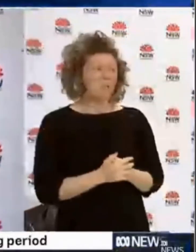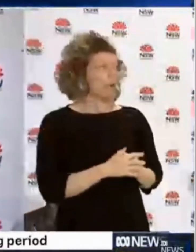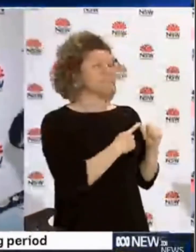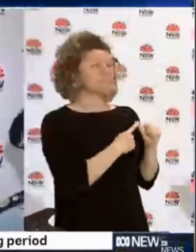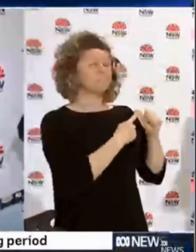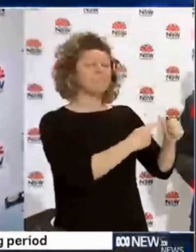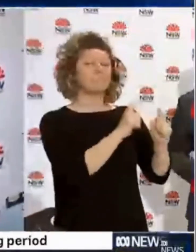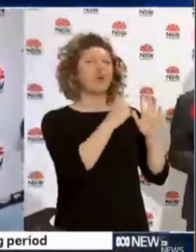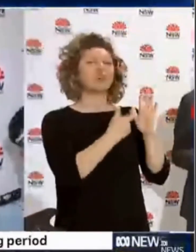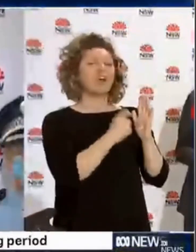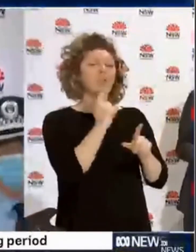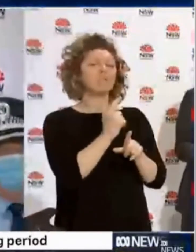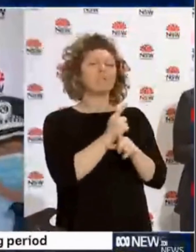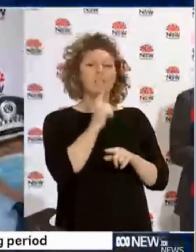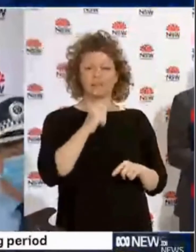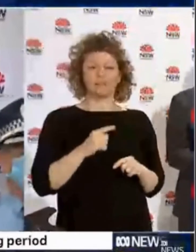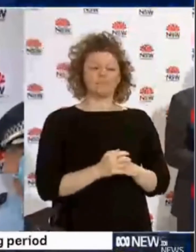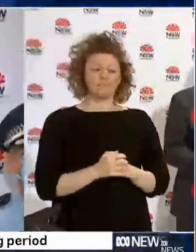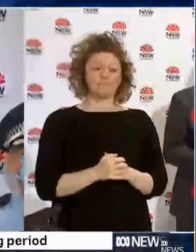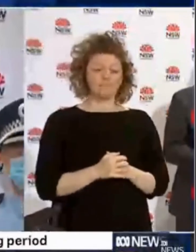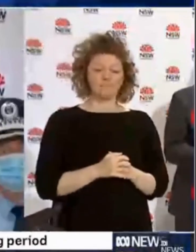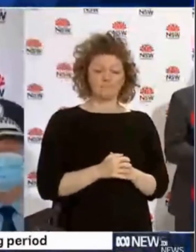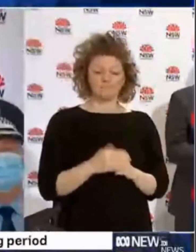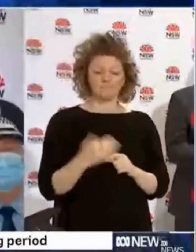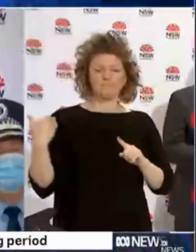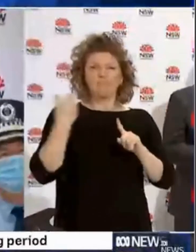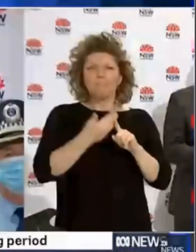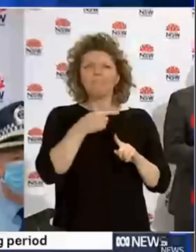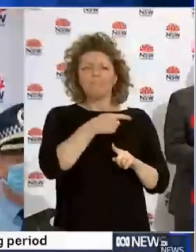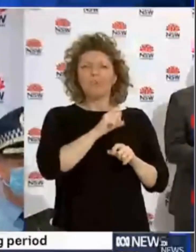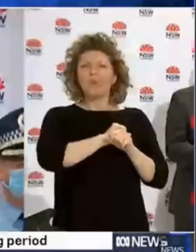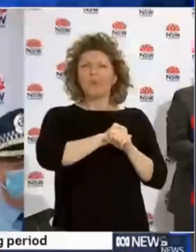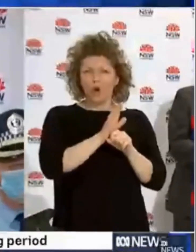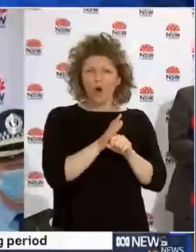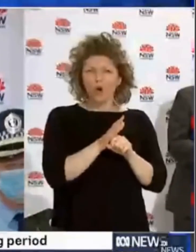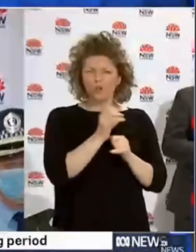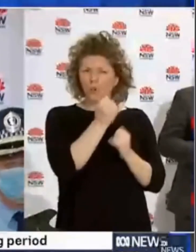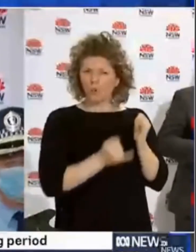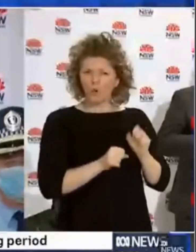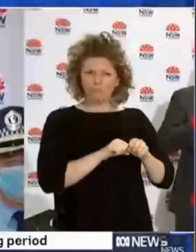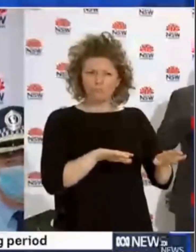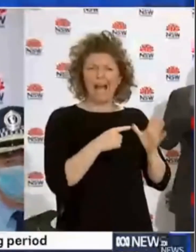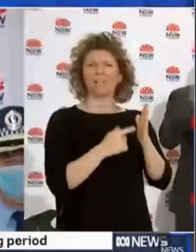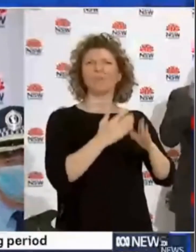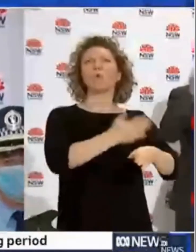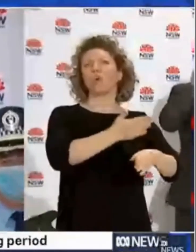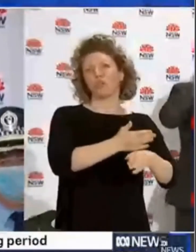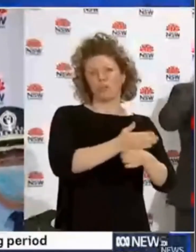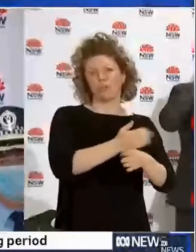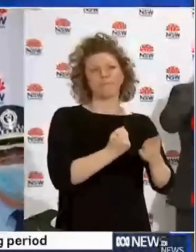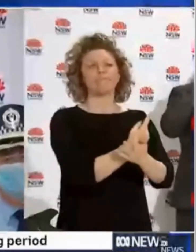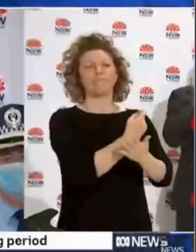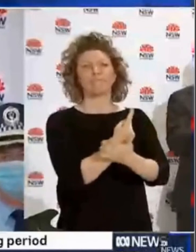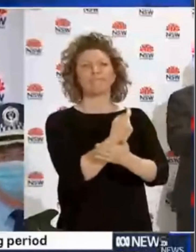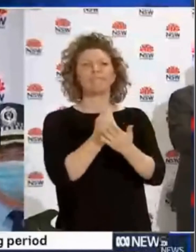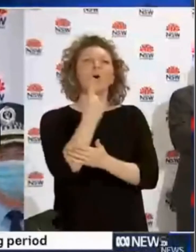So throughout this epidemic, there have been a number of workplaces affected by COVID, and this freight